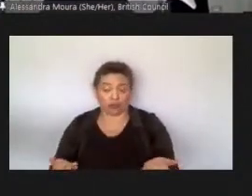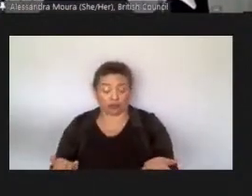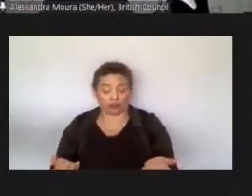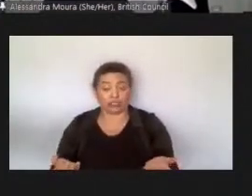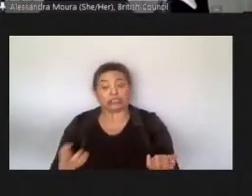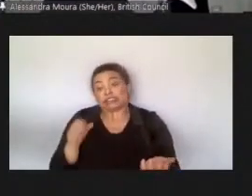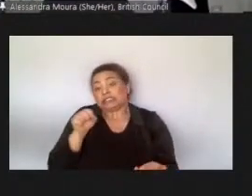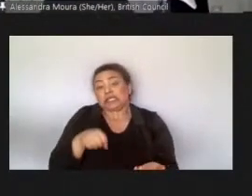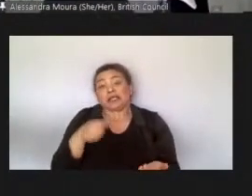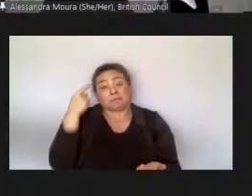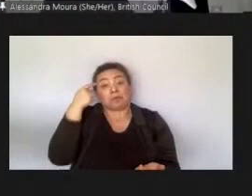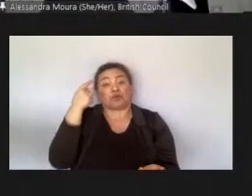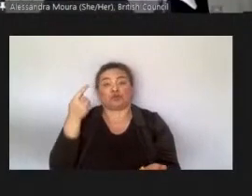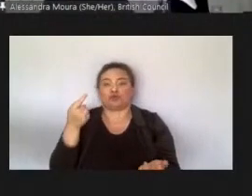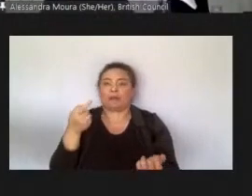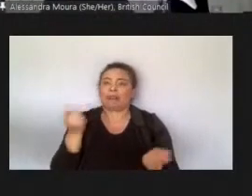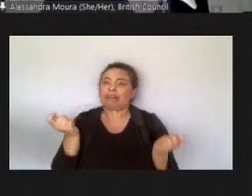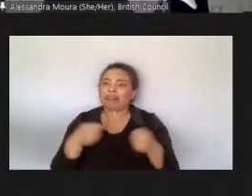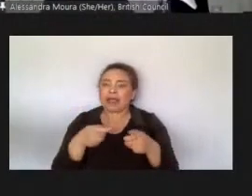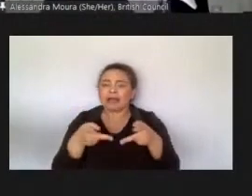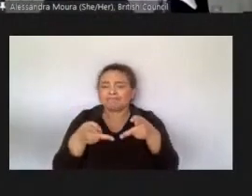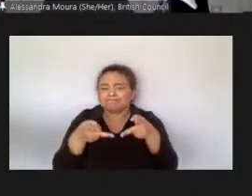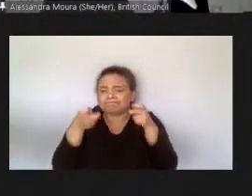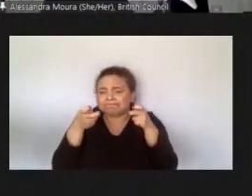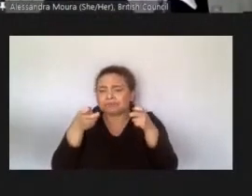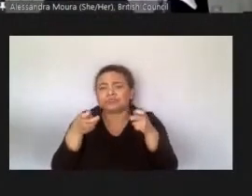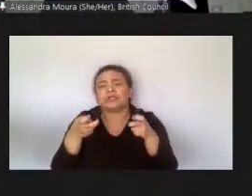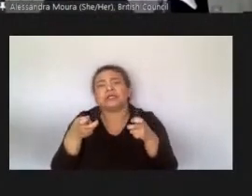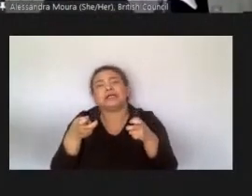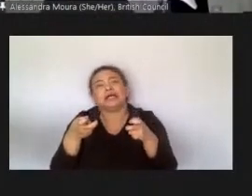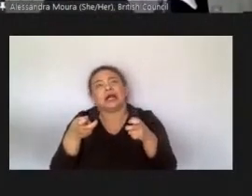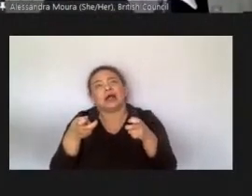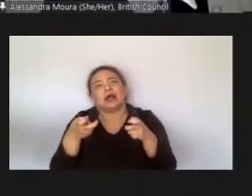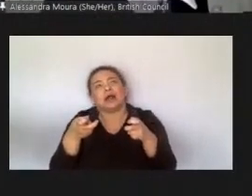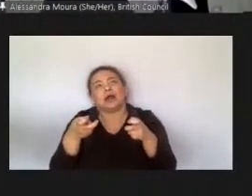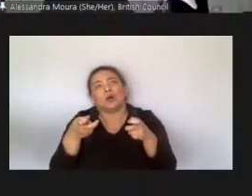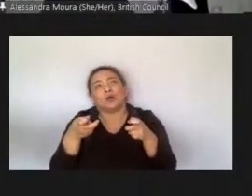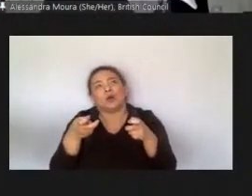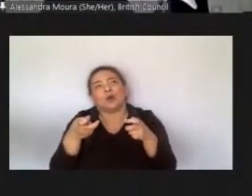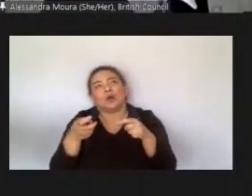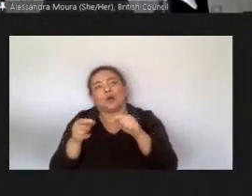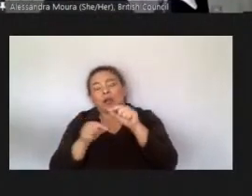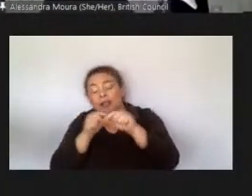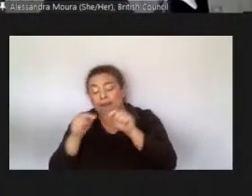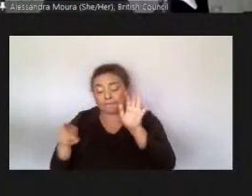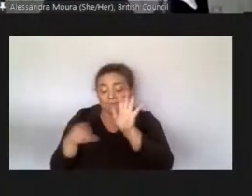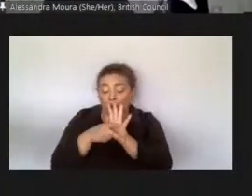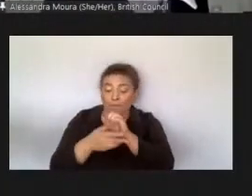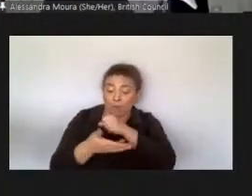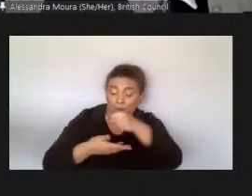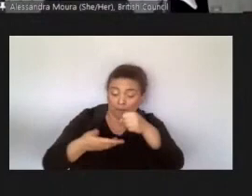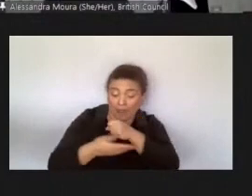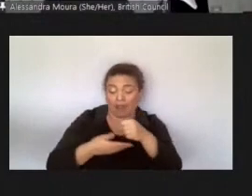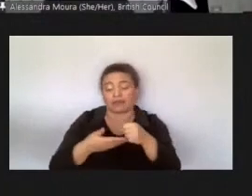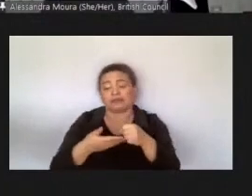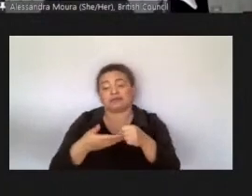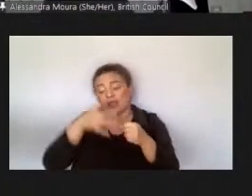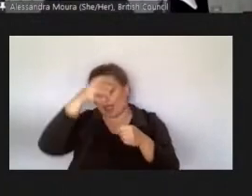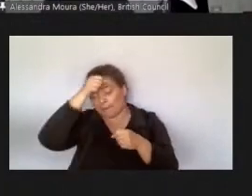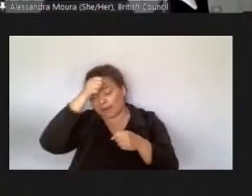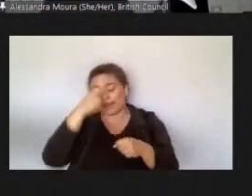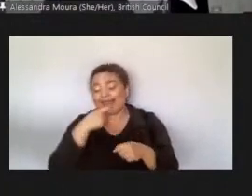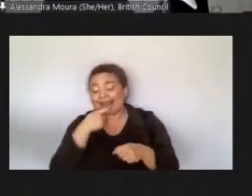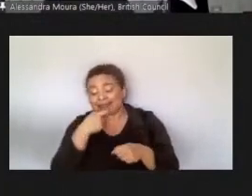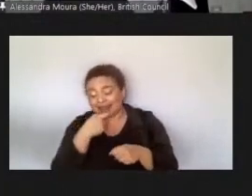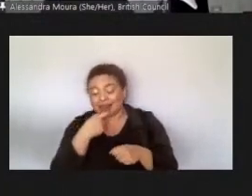what I've learned about the conditions that are necessary for learning English, I can do something. I can